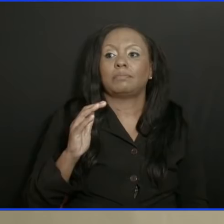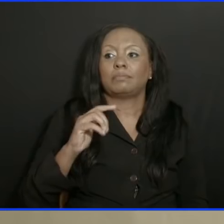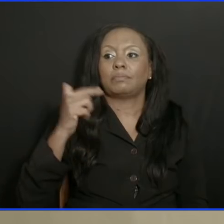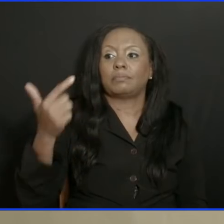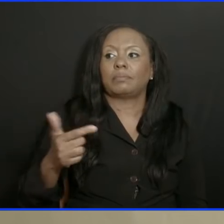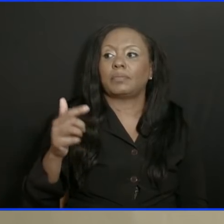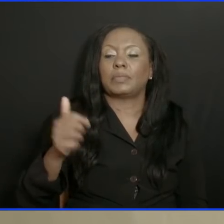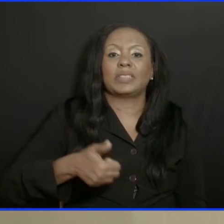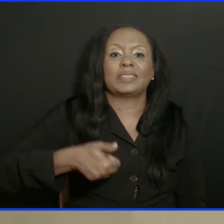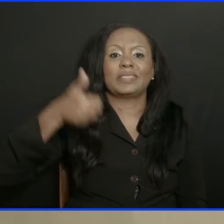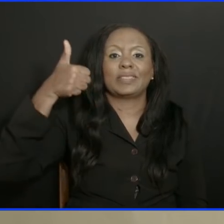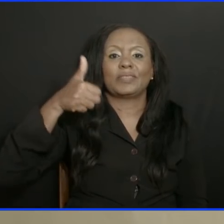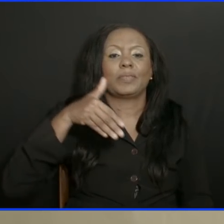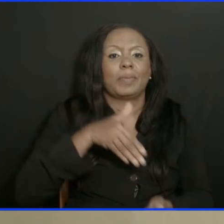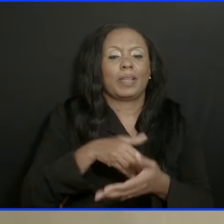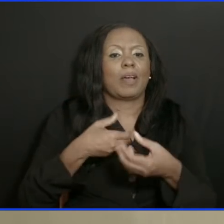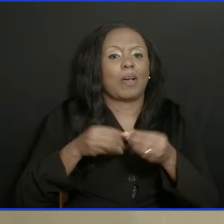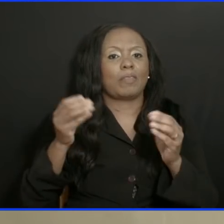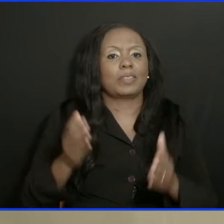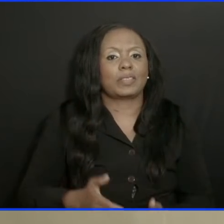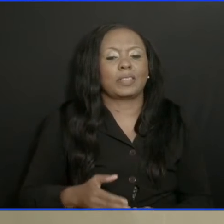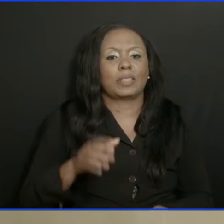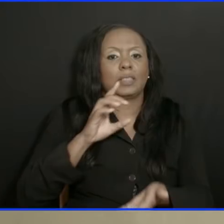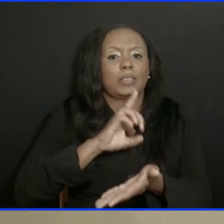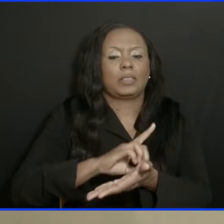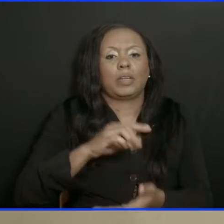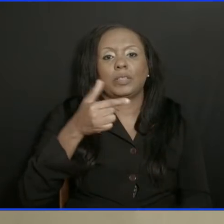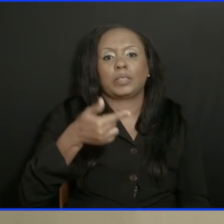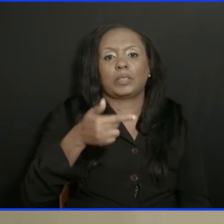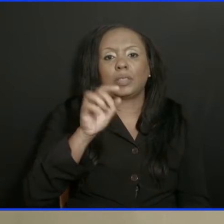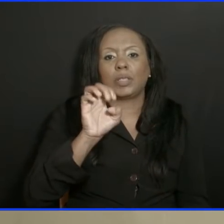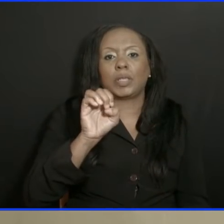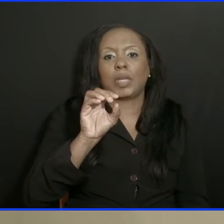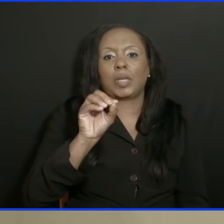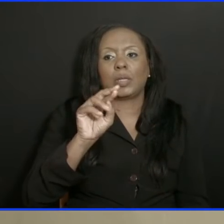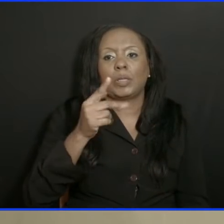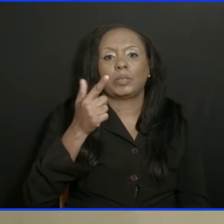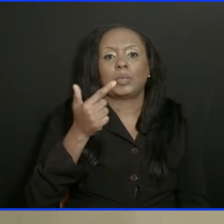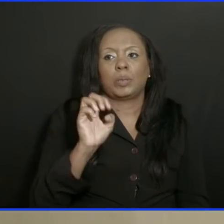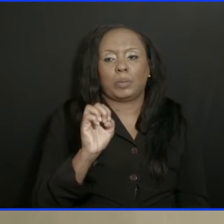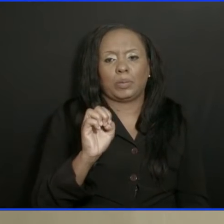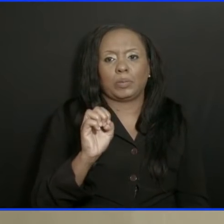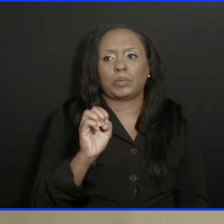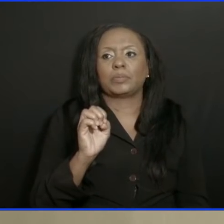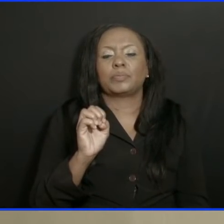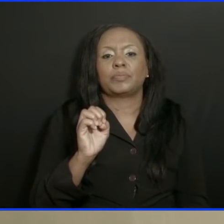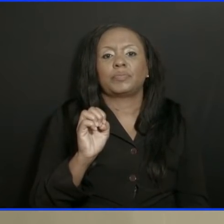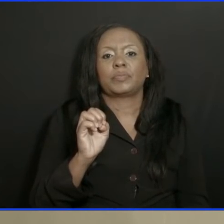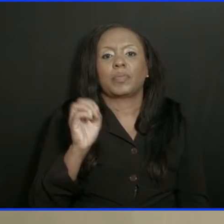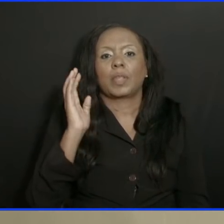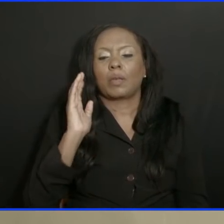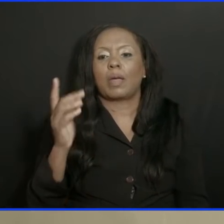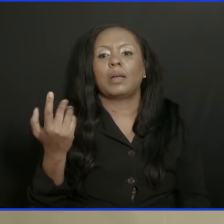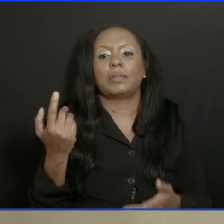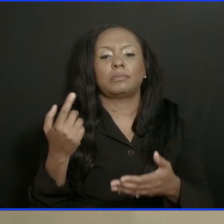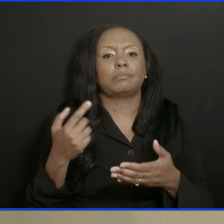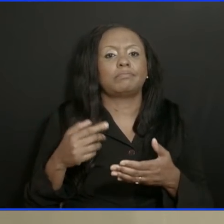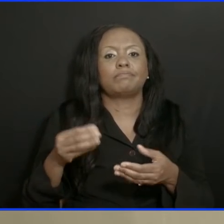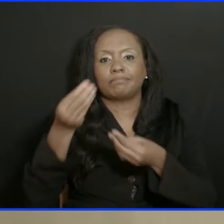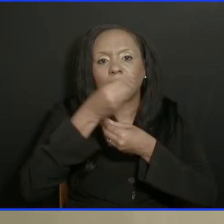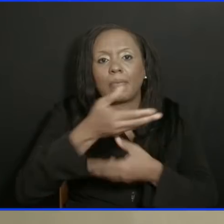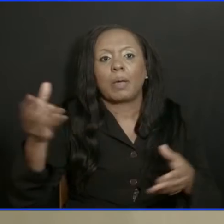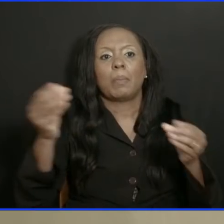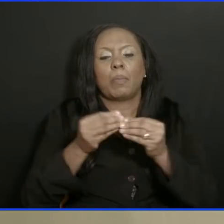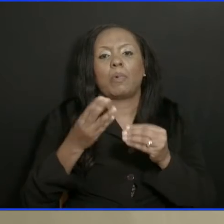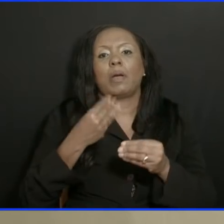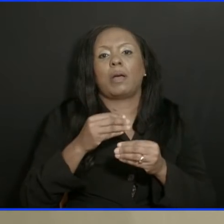will contextualize the current status and also what we are doing in terms of planning for